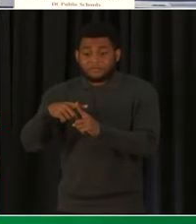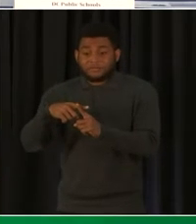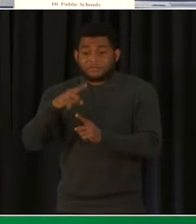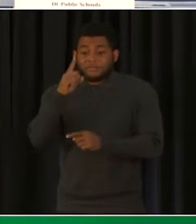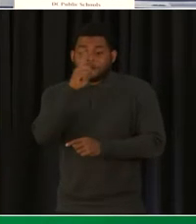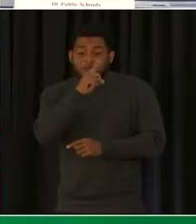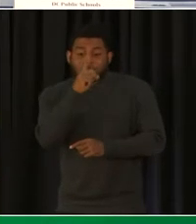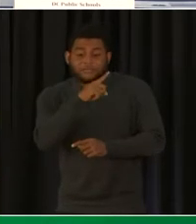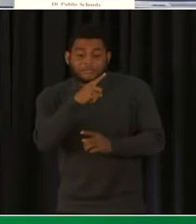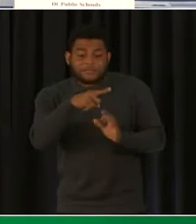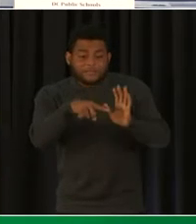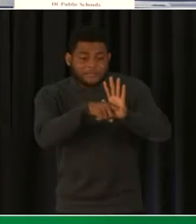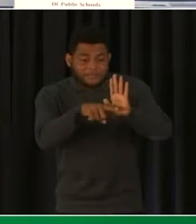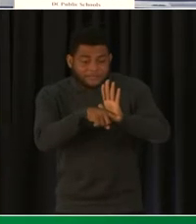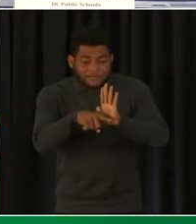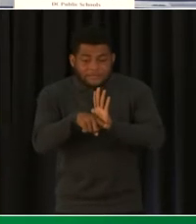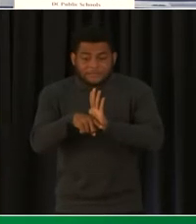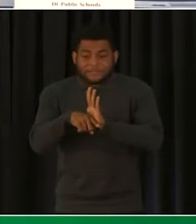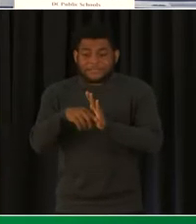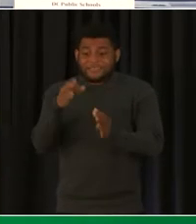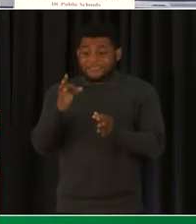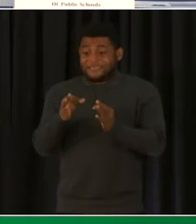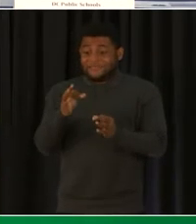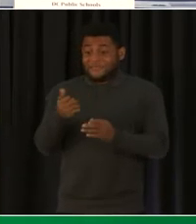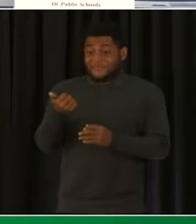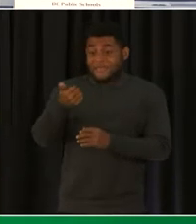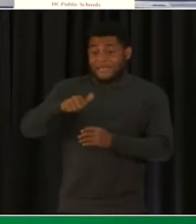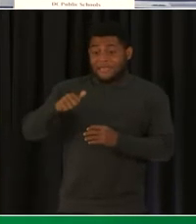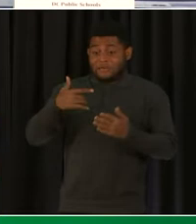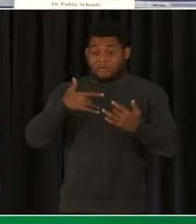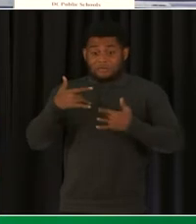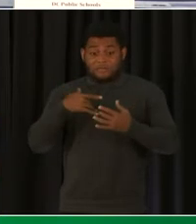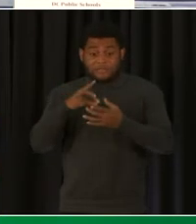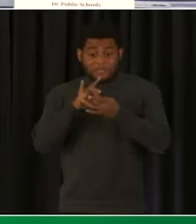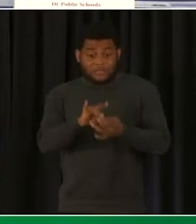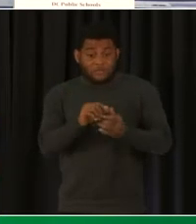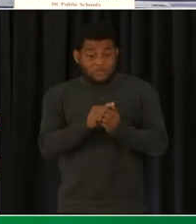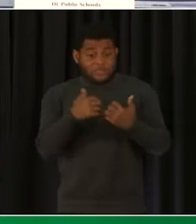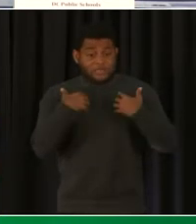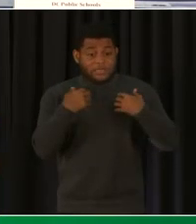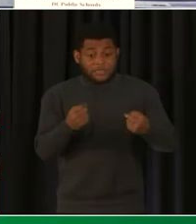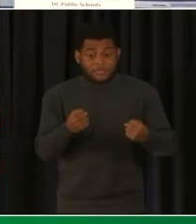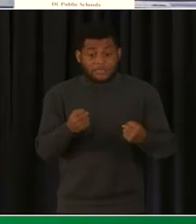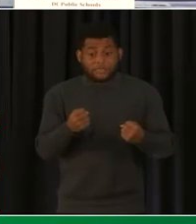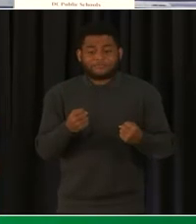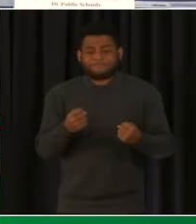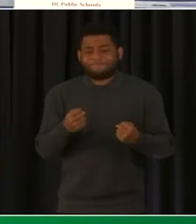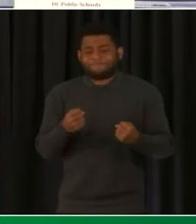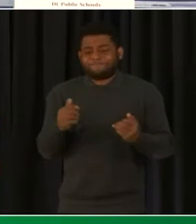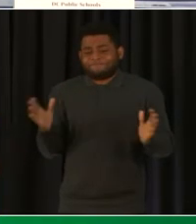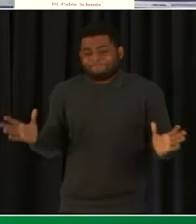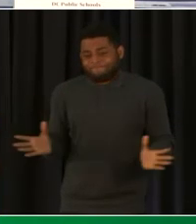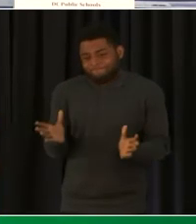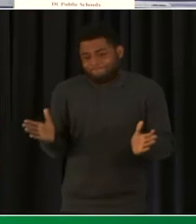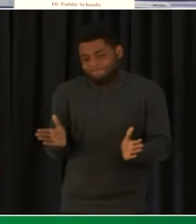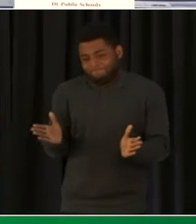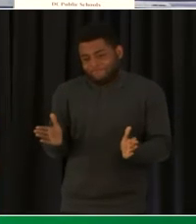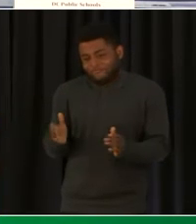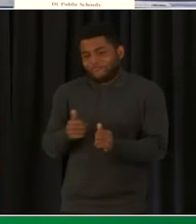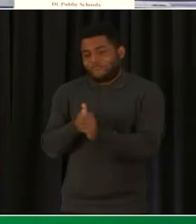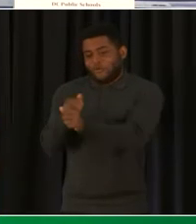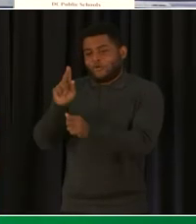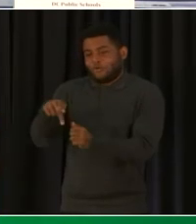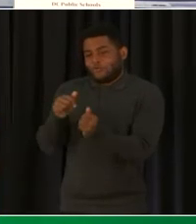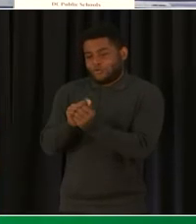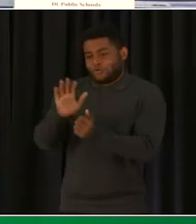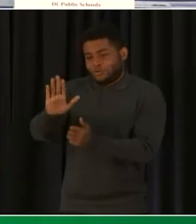of those concerns regarding your health or presence of symptoms, you're strongly encouraged just to follow up with your health